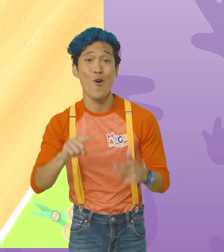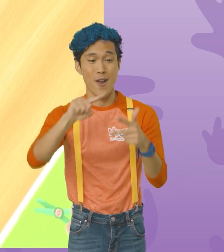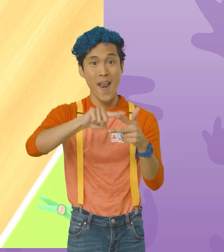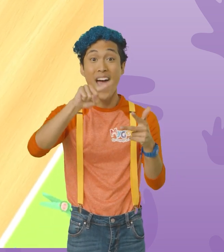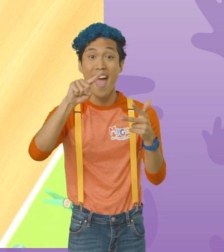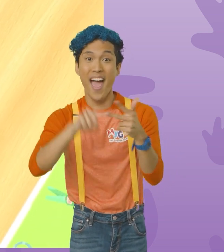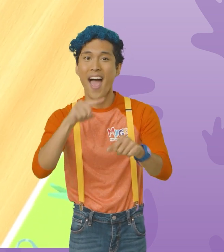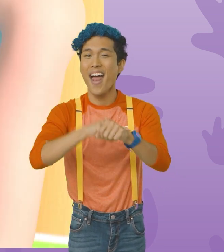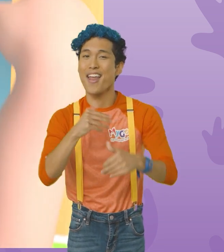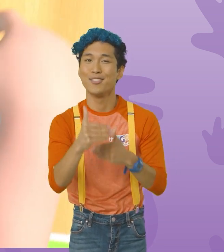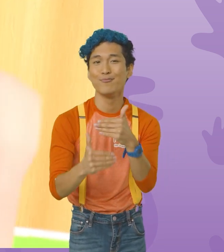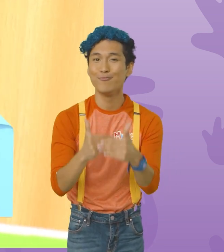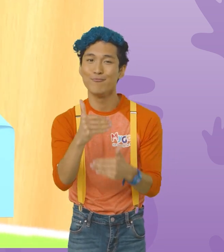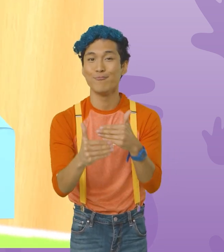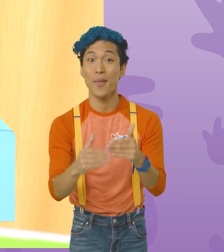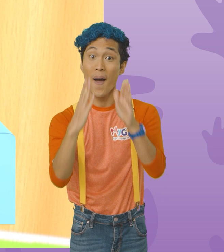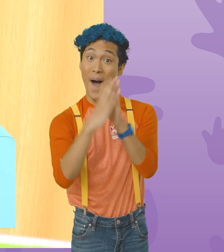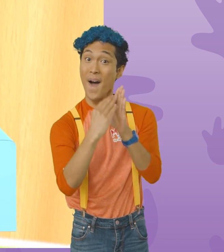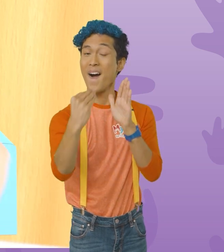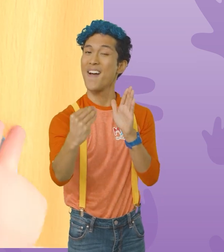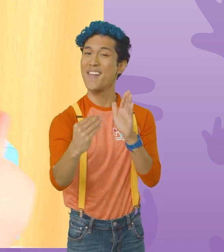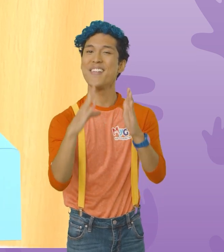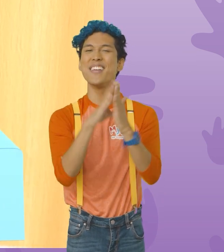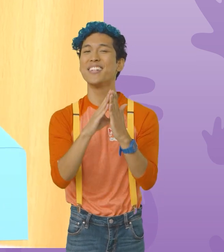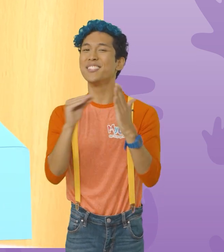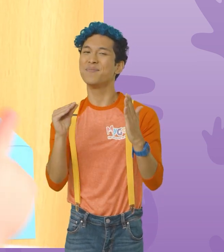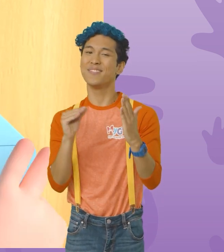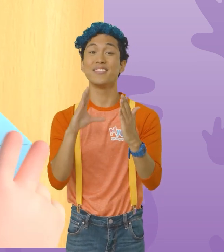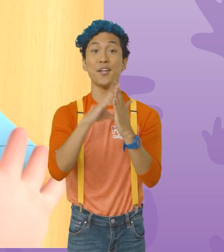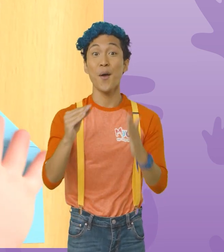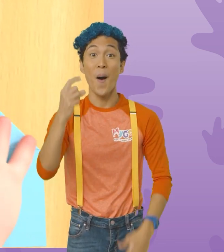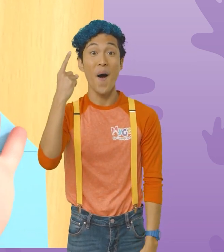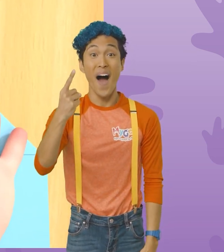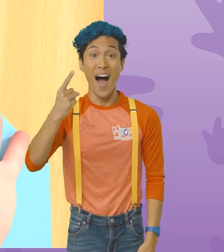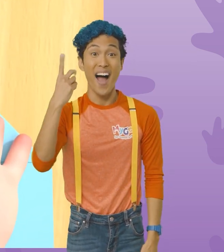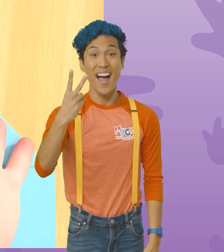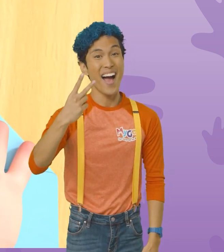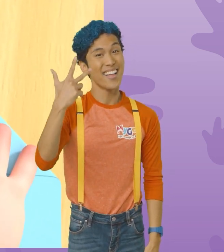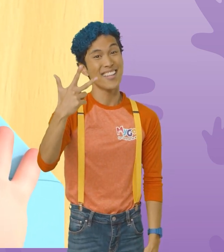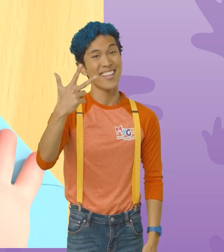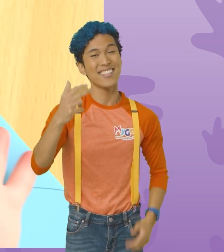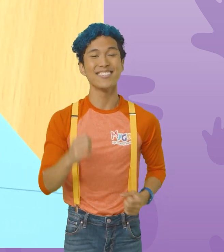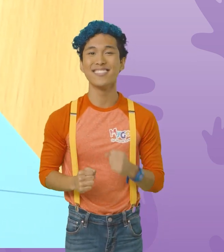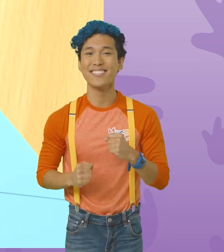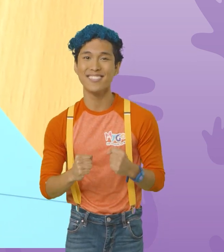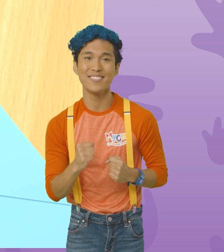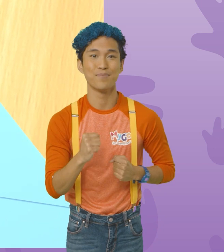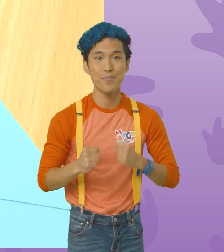Ready for the next step, time to move along. Coco-you, coco-me, Coco 1, 2,